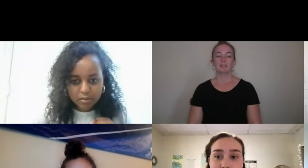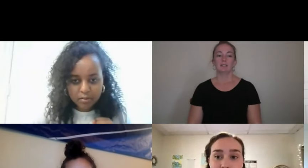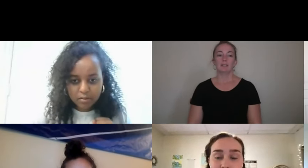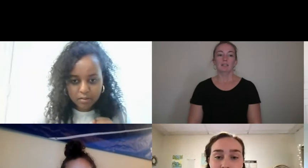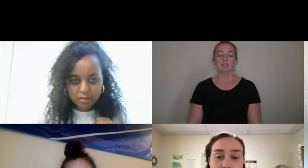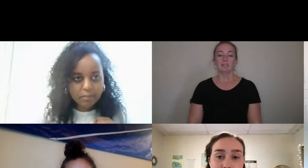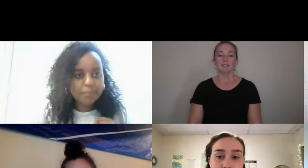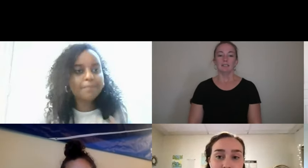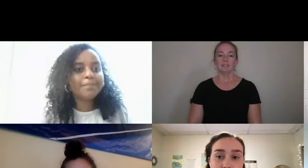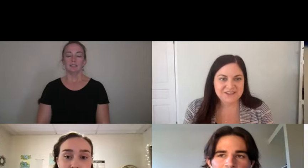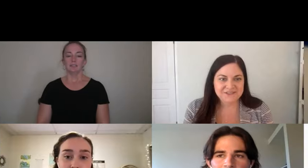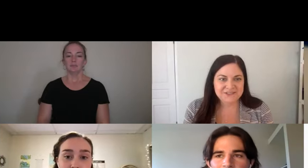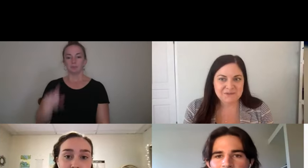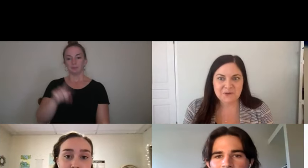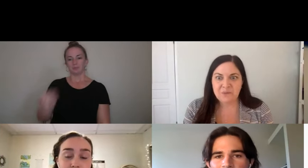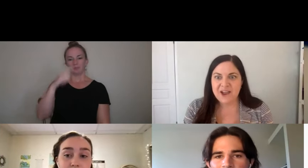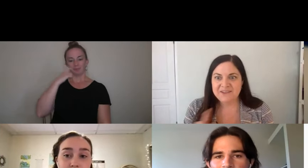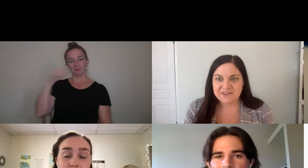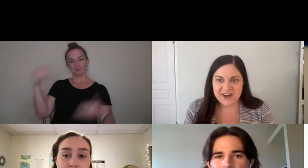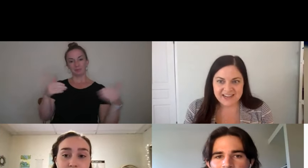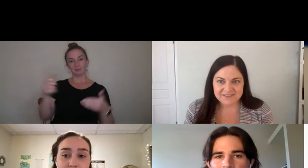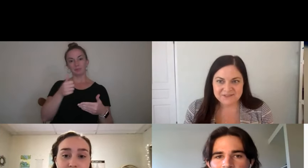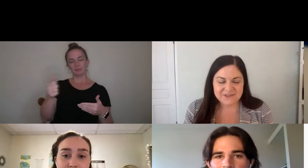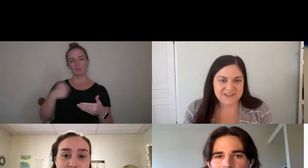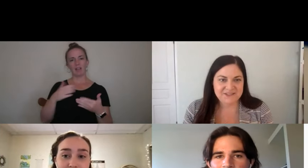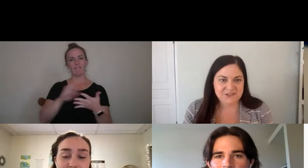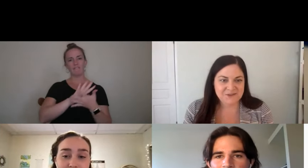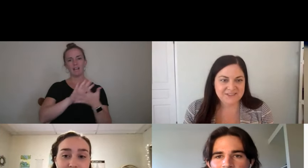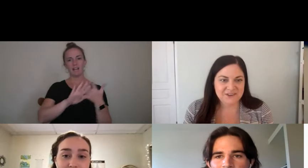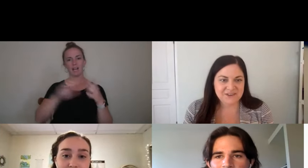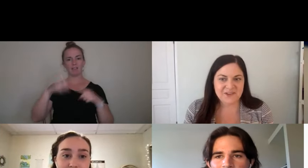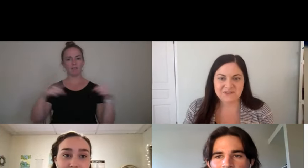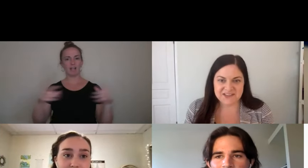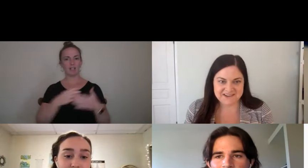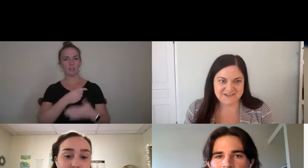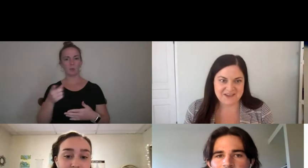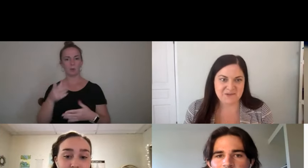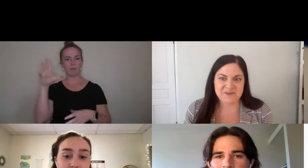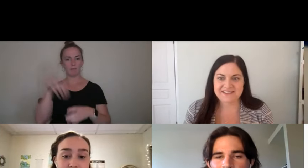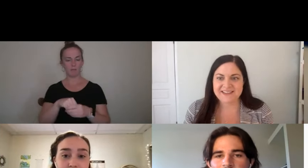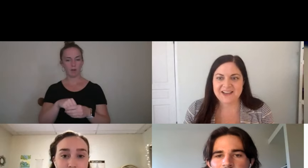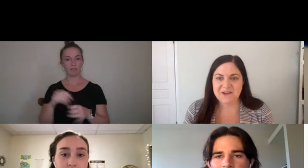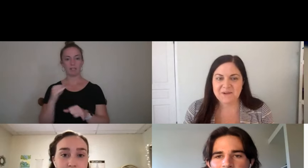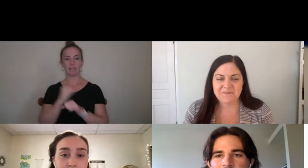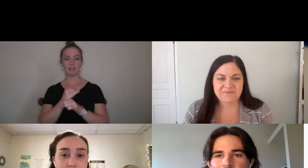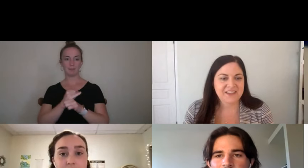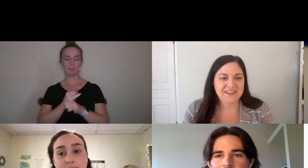So as you guys were introducing yourselves, there was a wide variety of different things that you guys are involved in on campus.